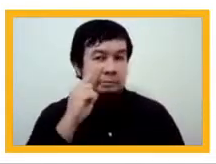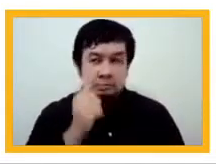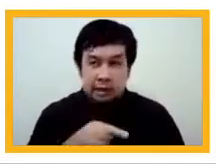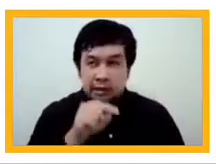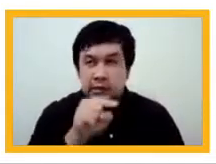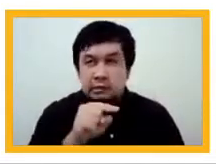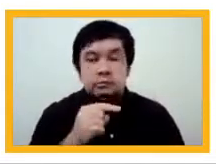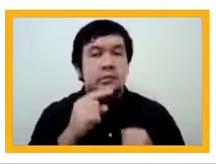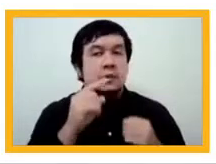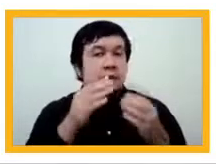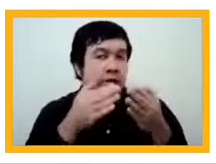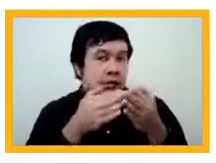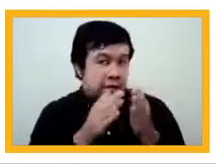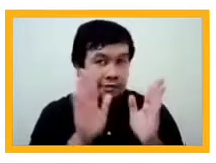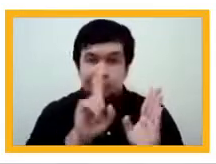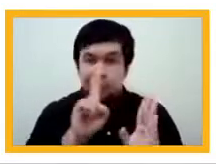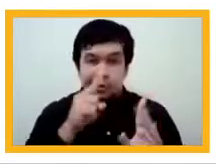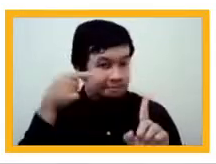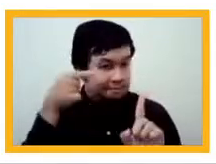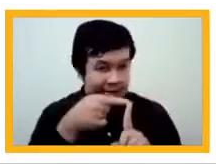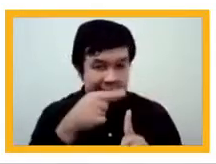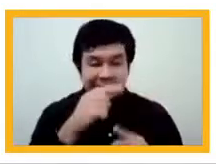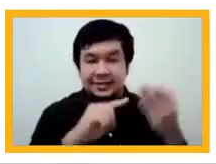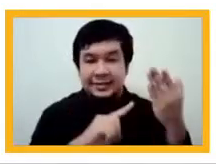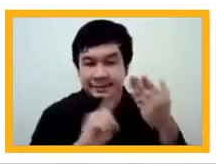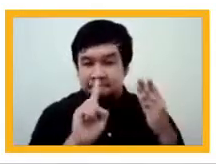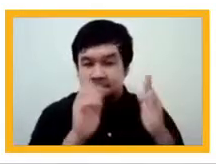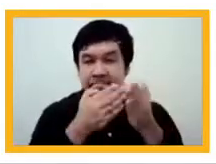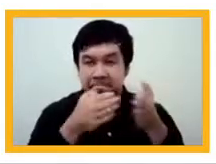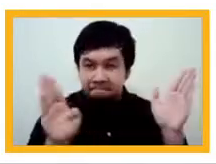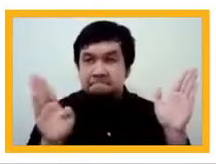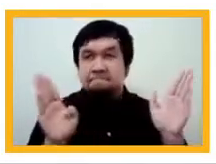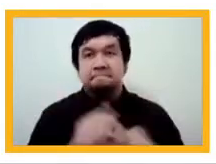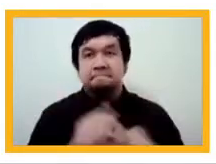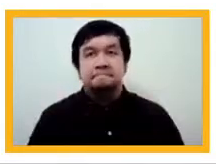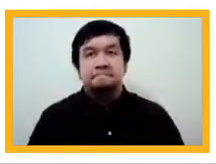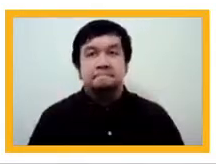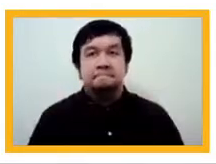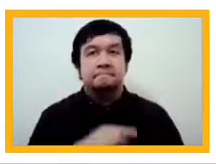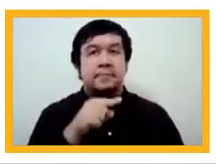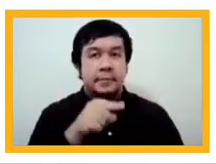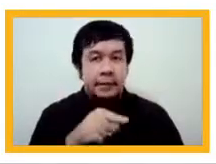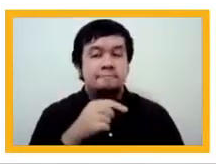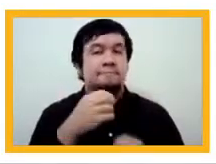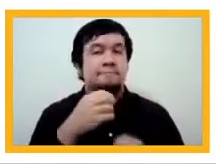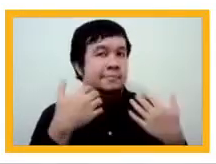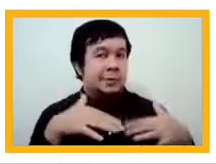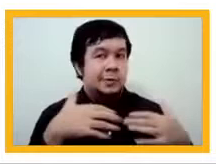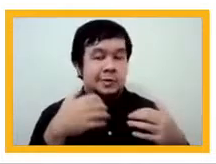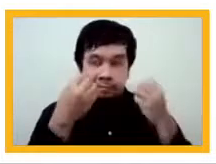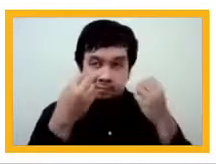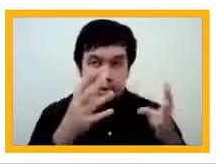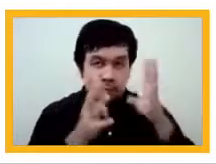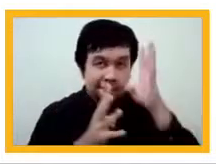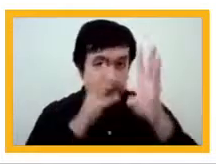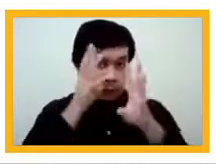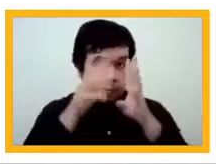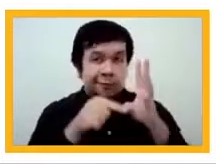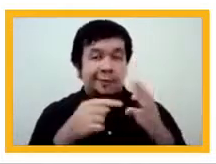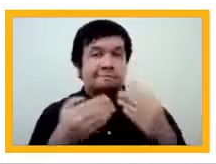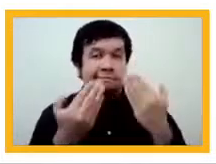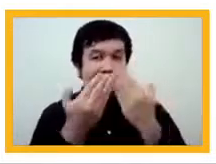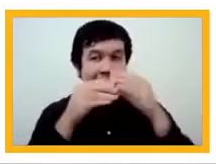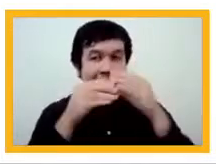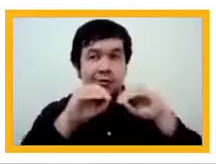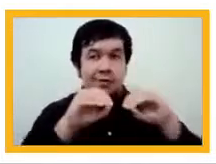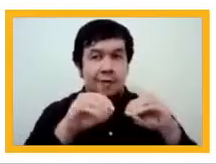Paulina, establishing very innovative ways to deliver education for remote islands in Indonesia. And